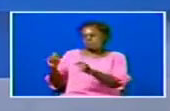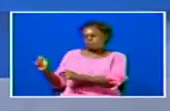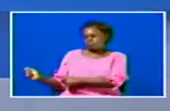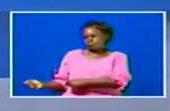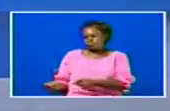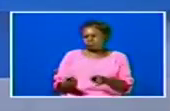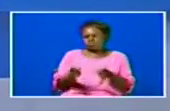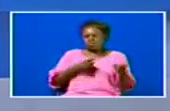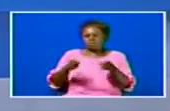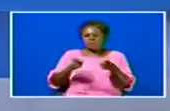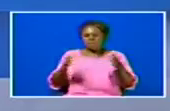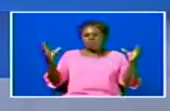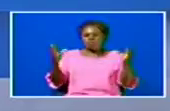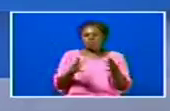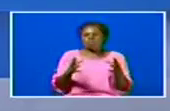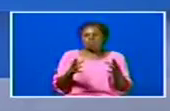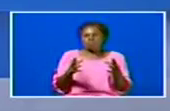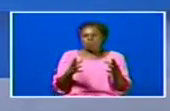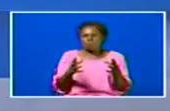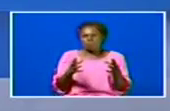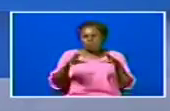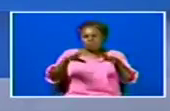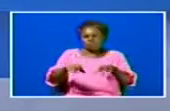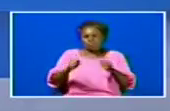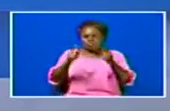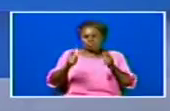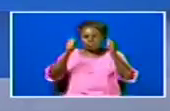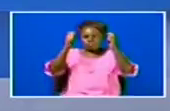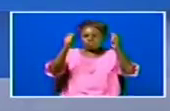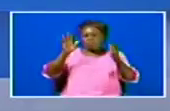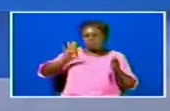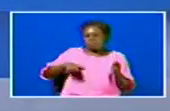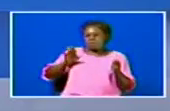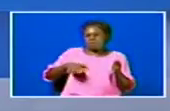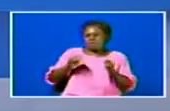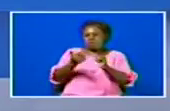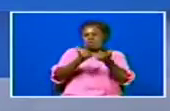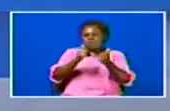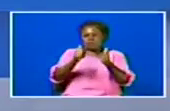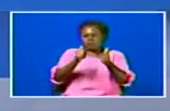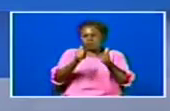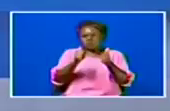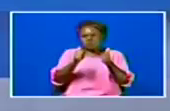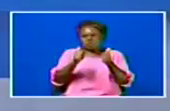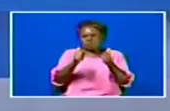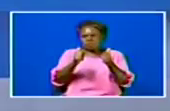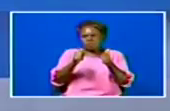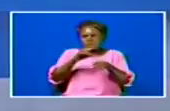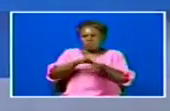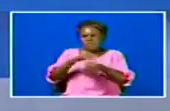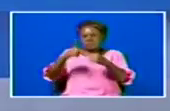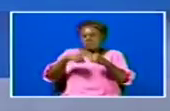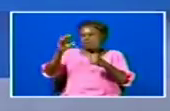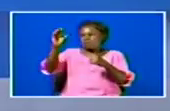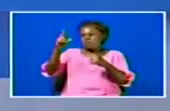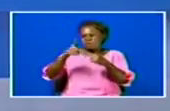Where Telkom hockey team on Sunday afternoon clinched the Kenya Hockey Union Women's Premier League title in style after a 6-0 thrashing